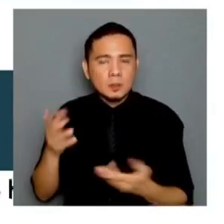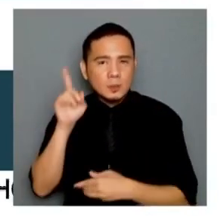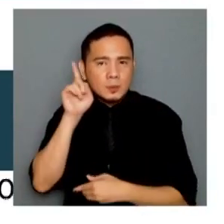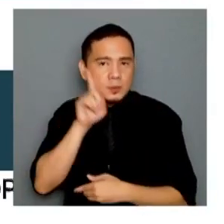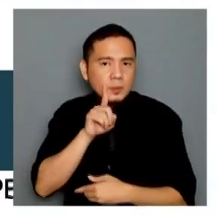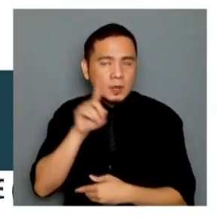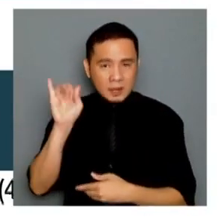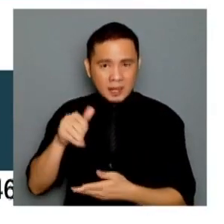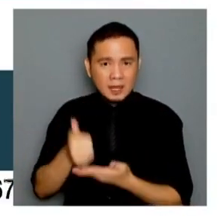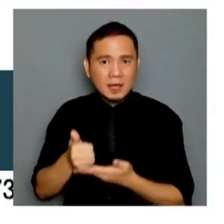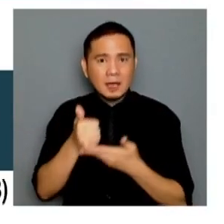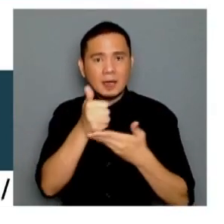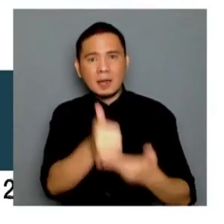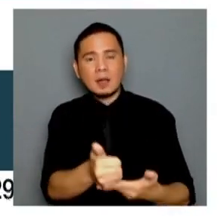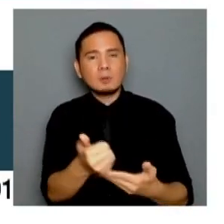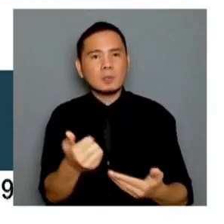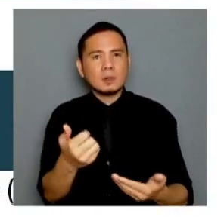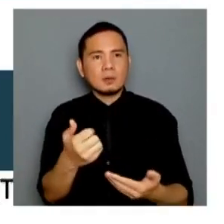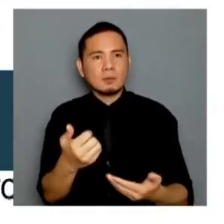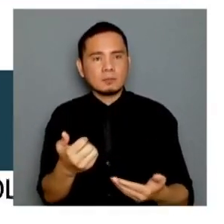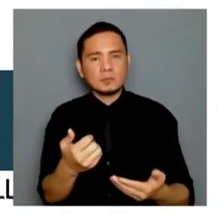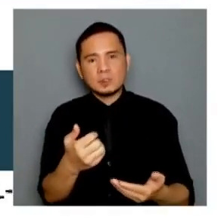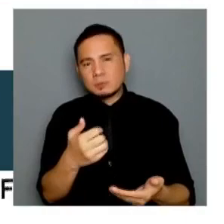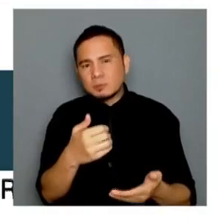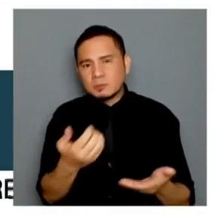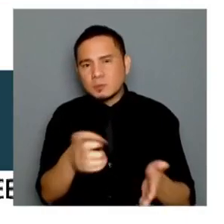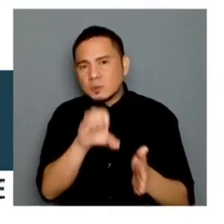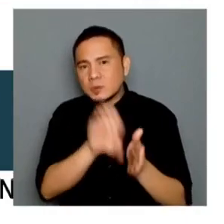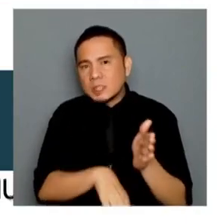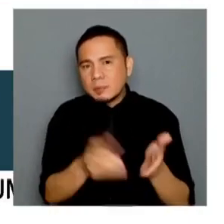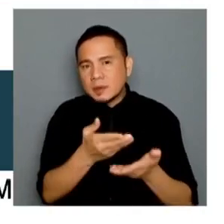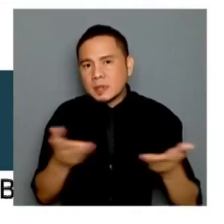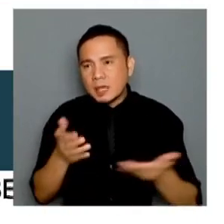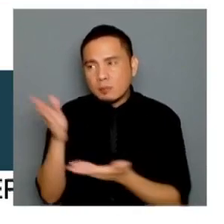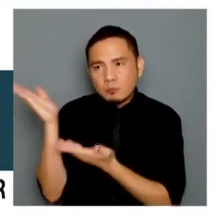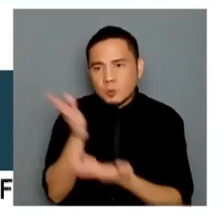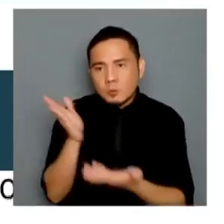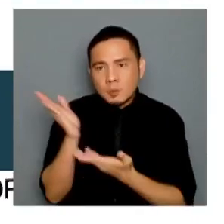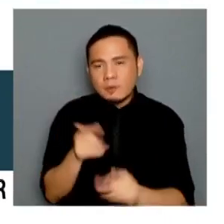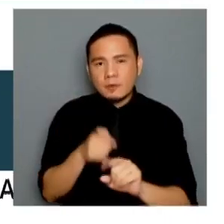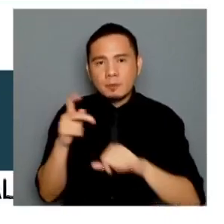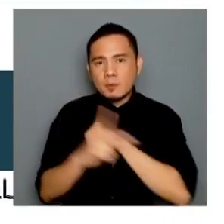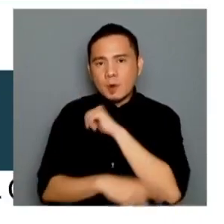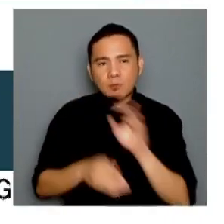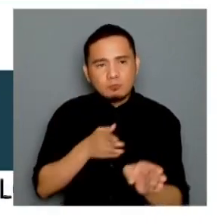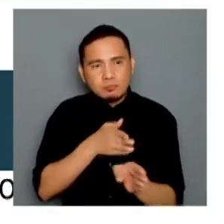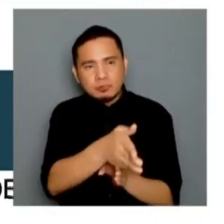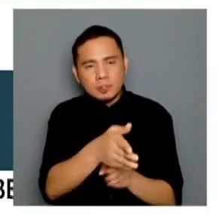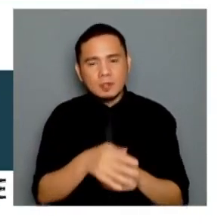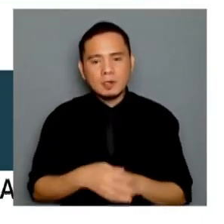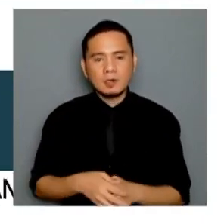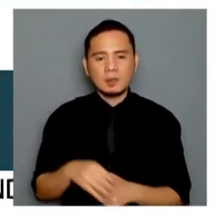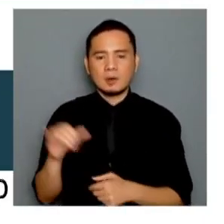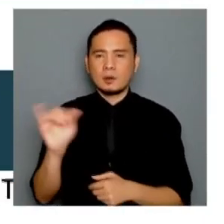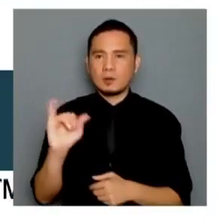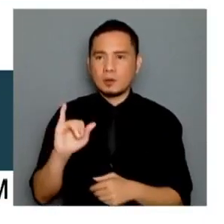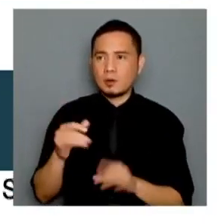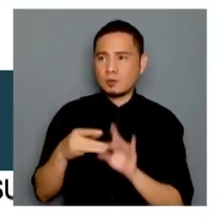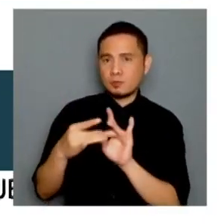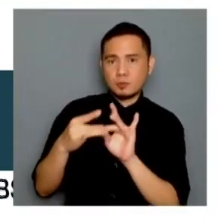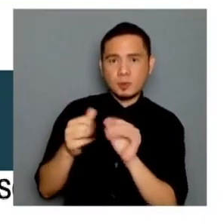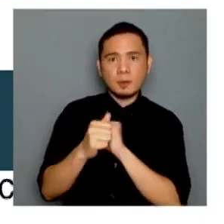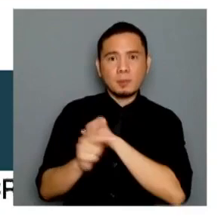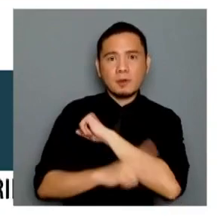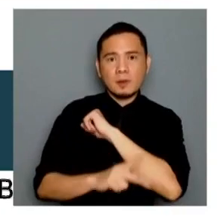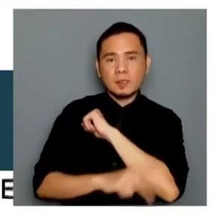us get cheaper items coming straight from the provinces. We can also tie up with them in